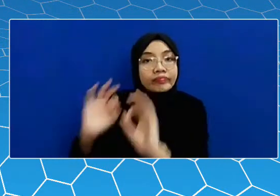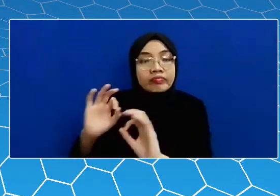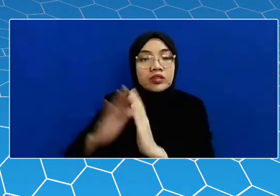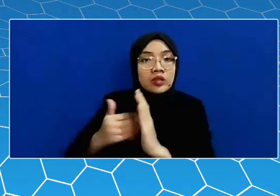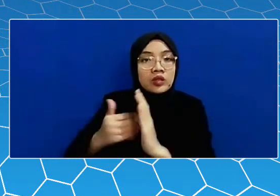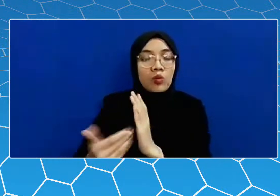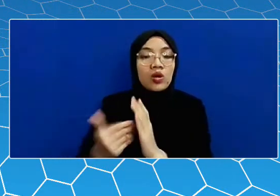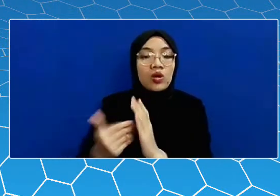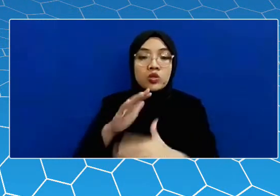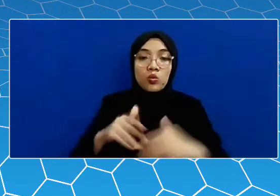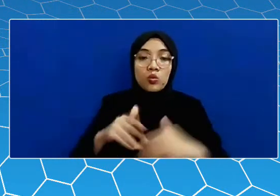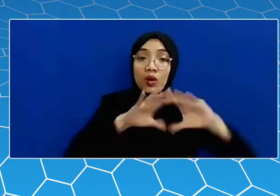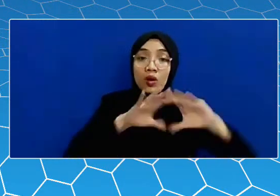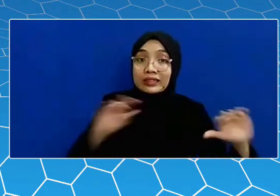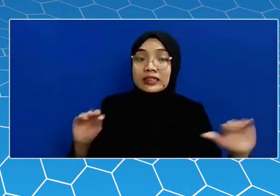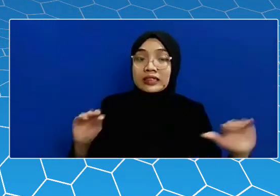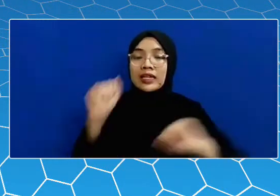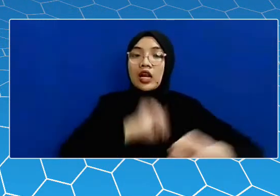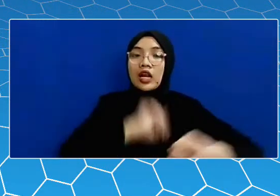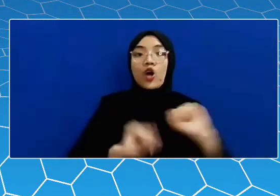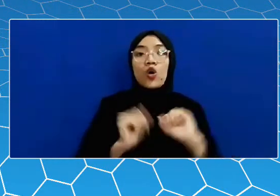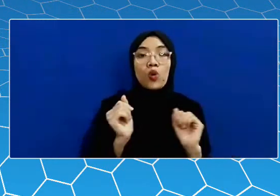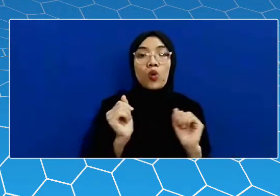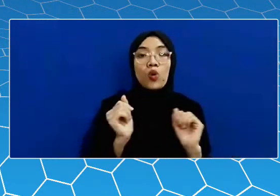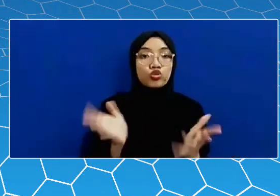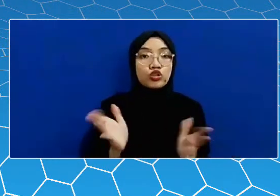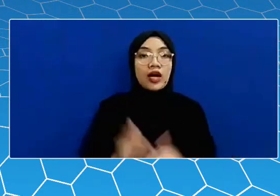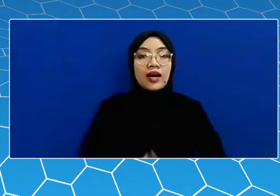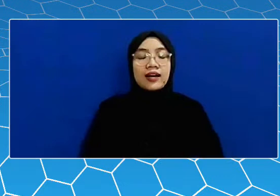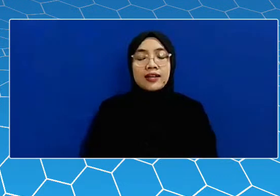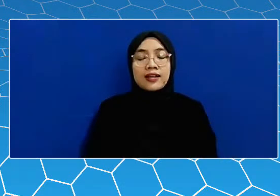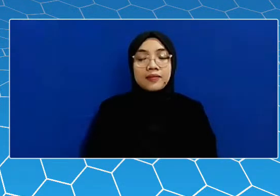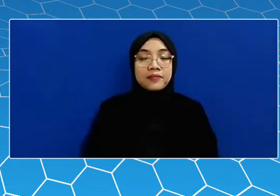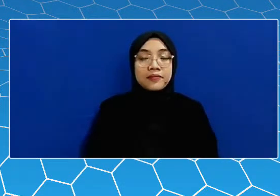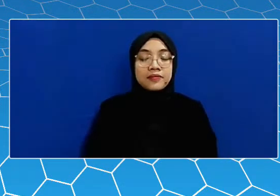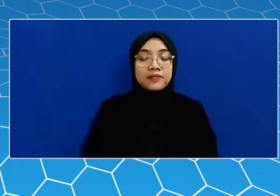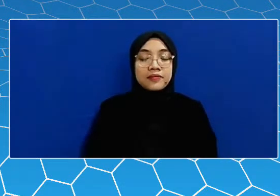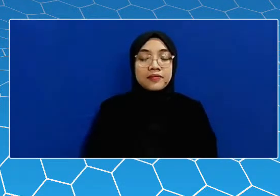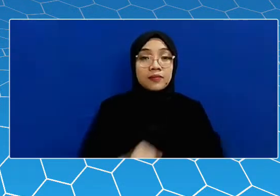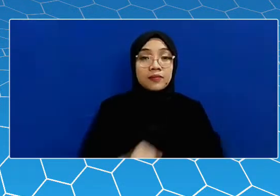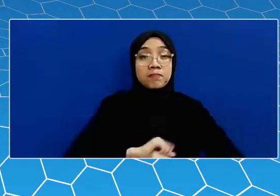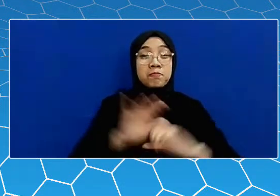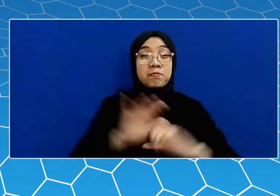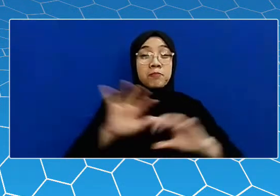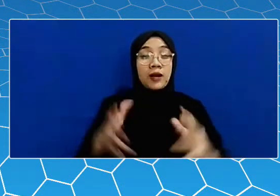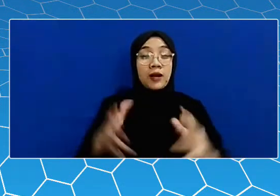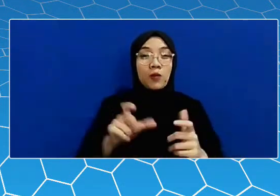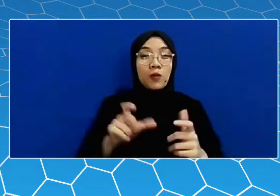but the pandemic has helped us to accelerate this process, and this is some work